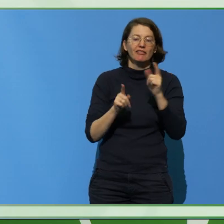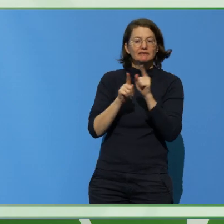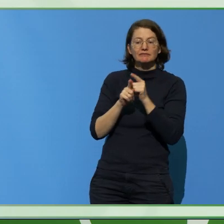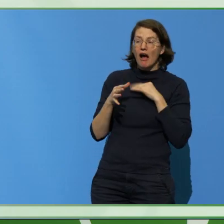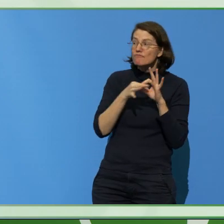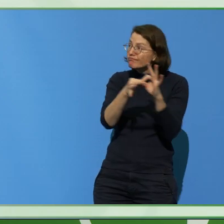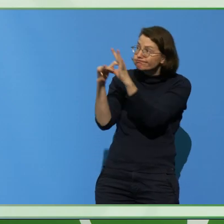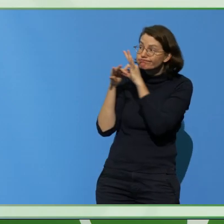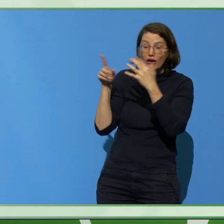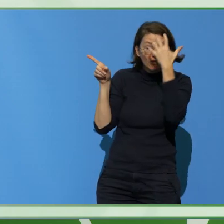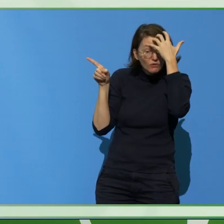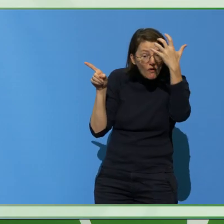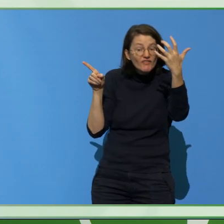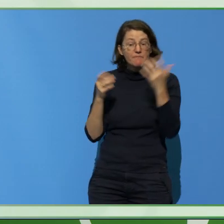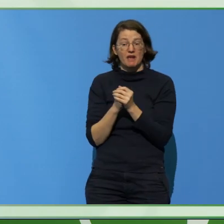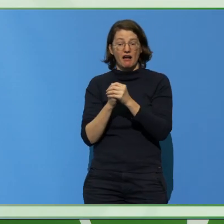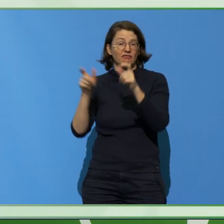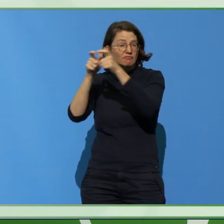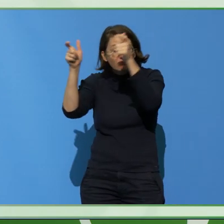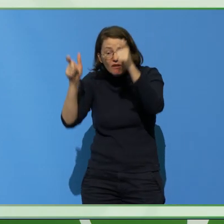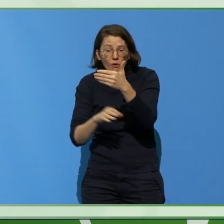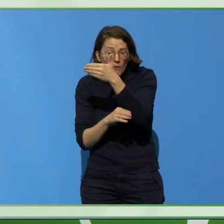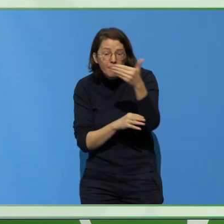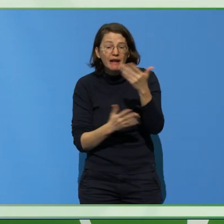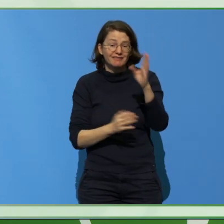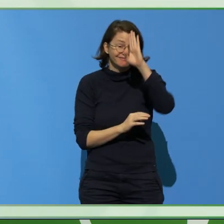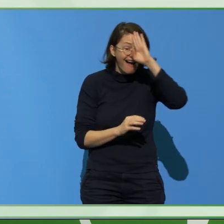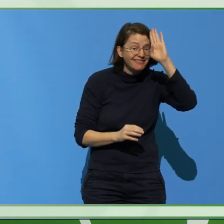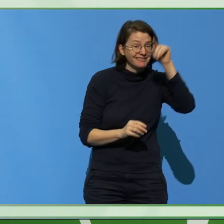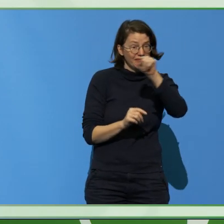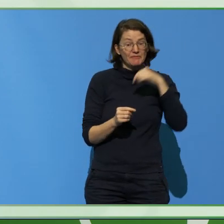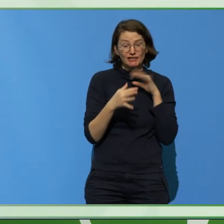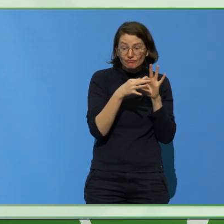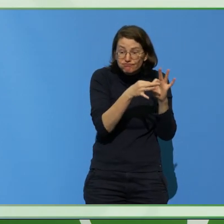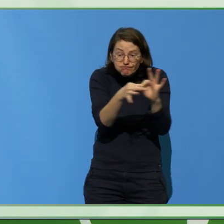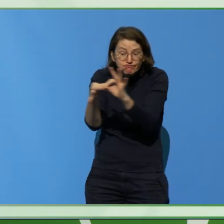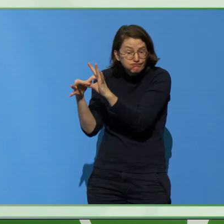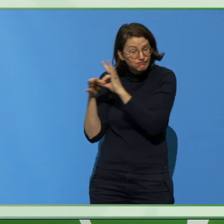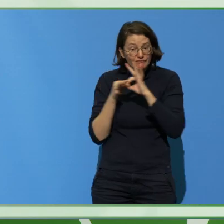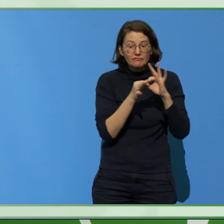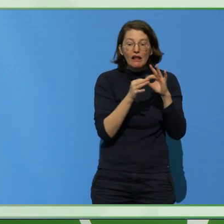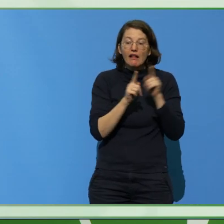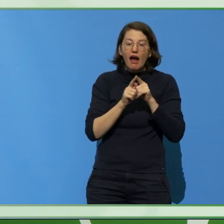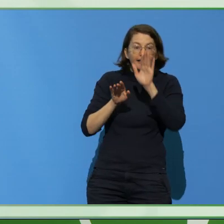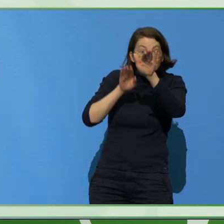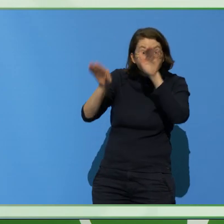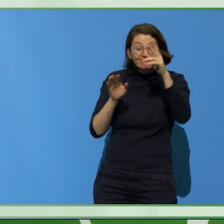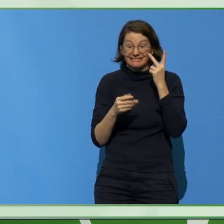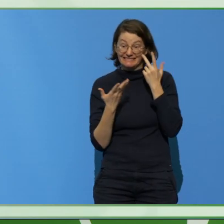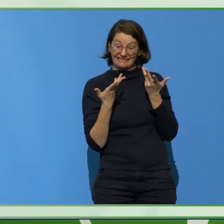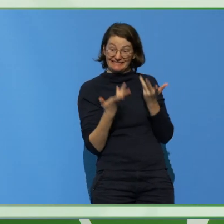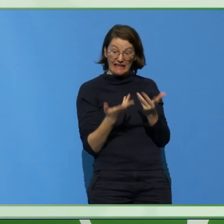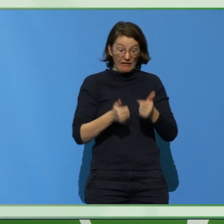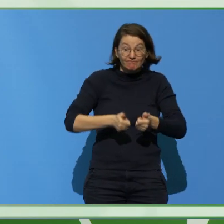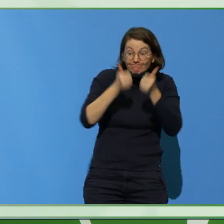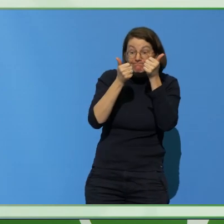And funders and investors. We are increasingly now working with organizations that want to